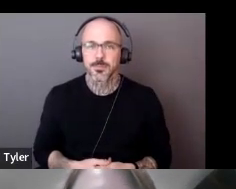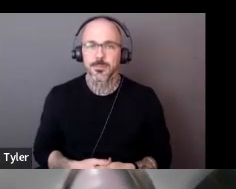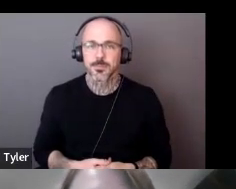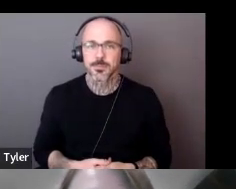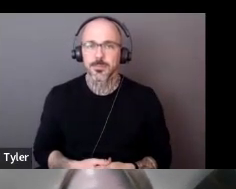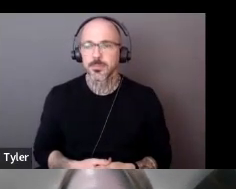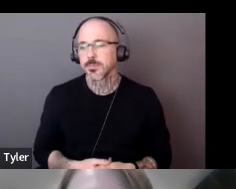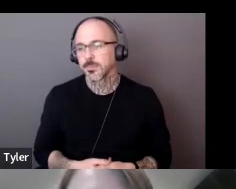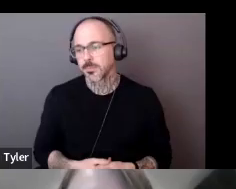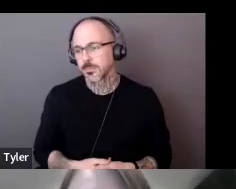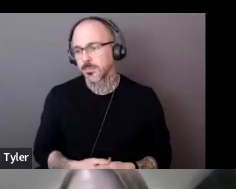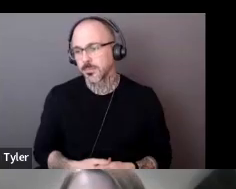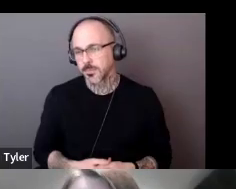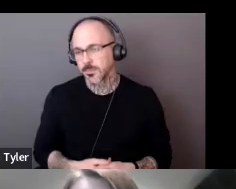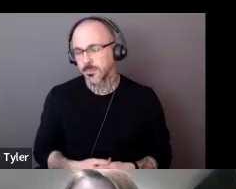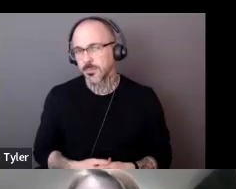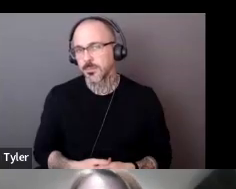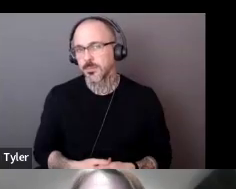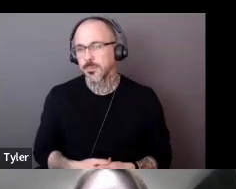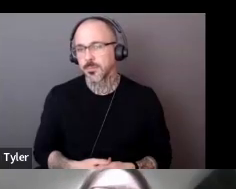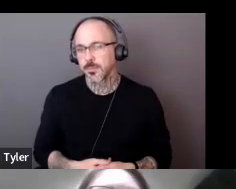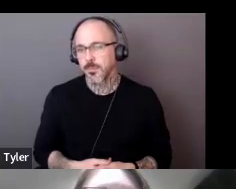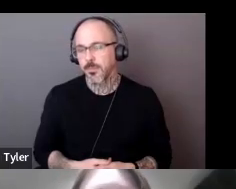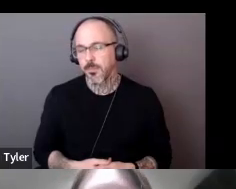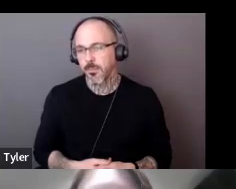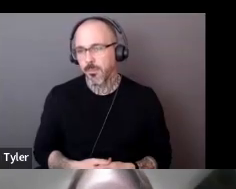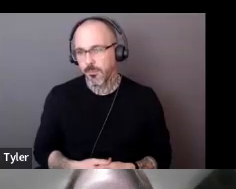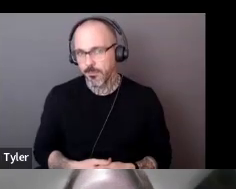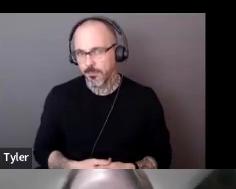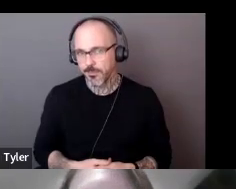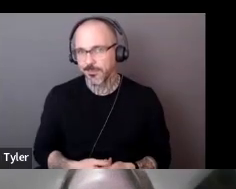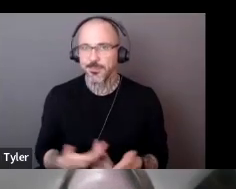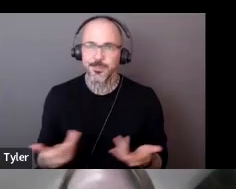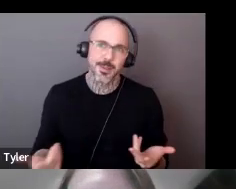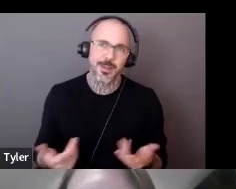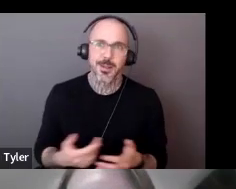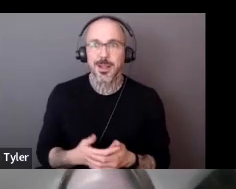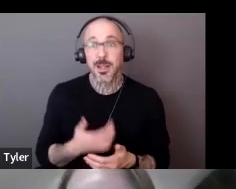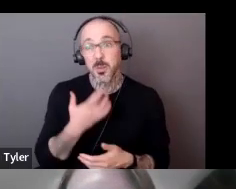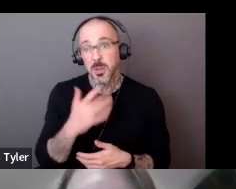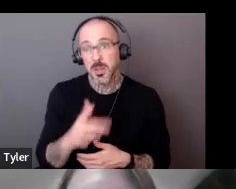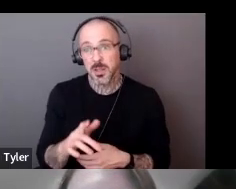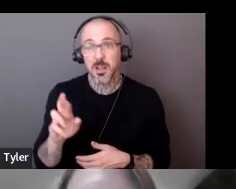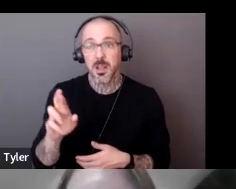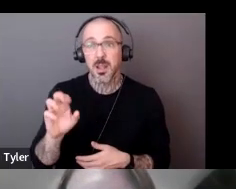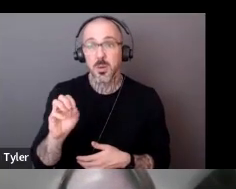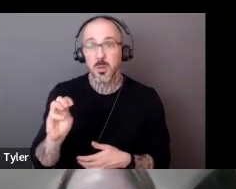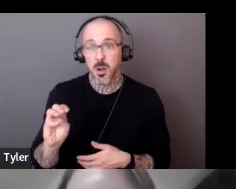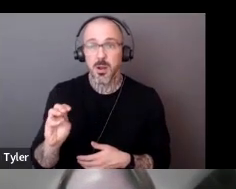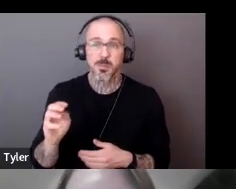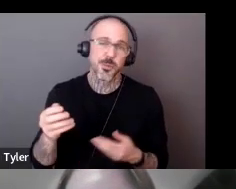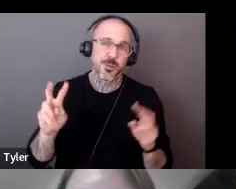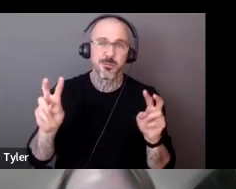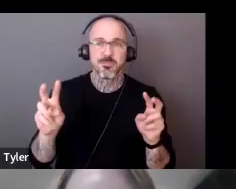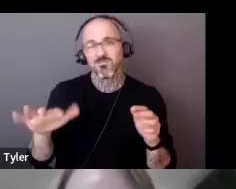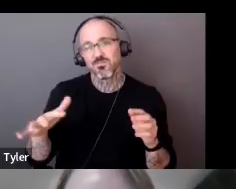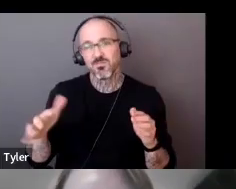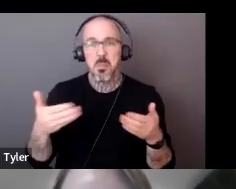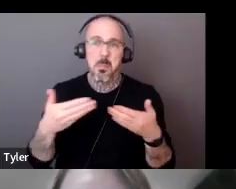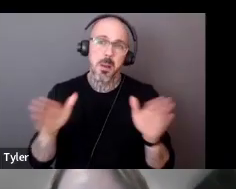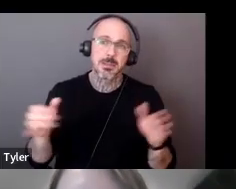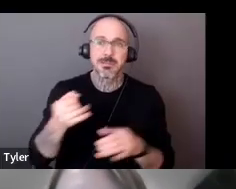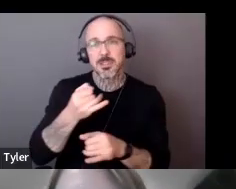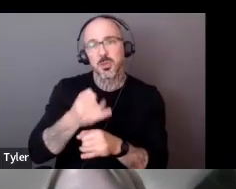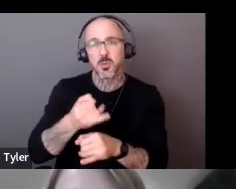a public or quasi-public institution, the ROM, that stepped up and did the right